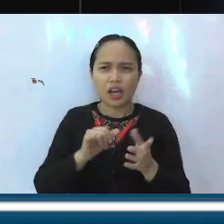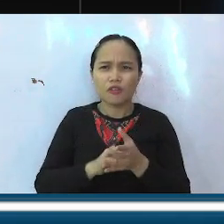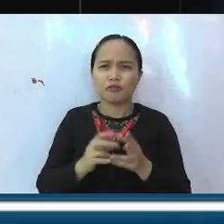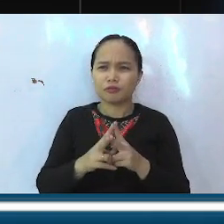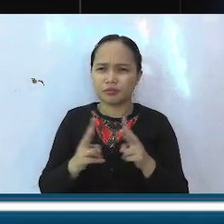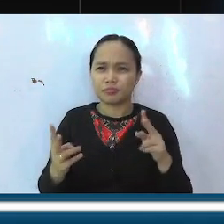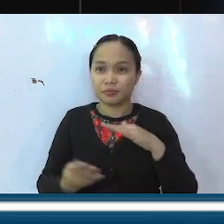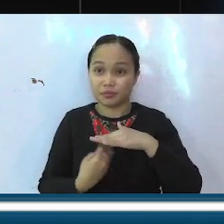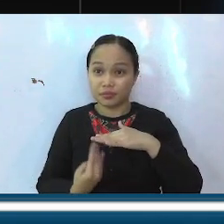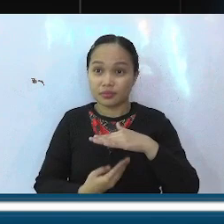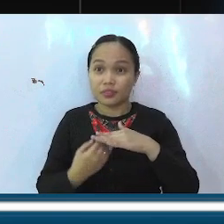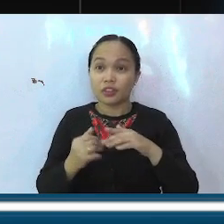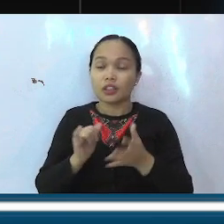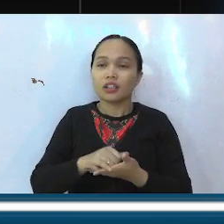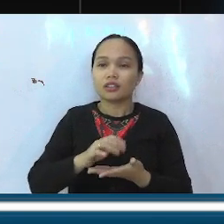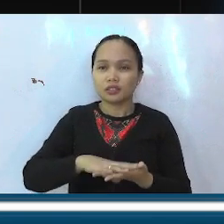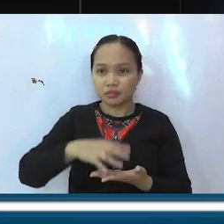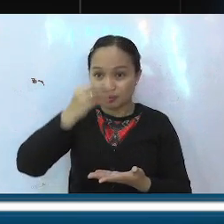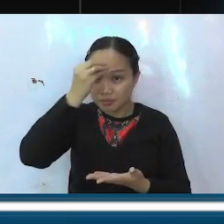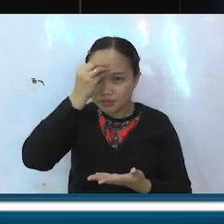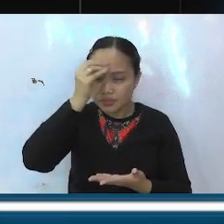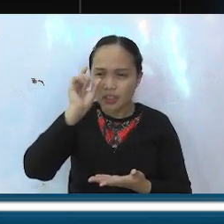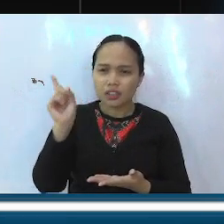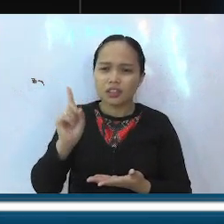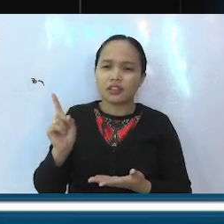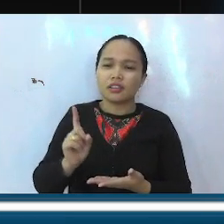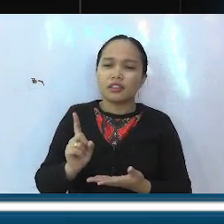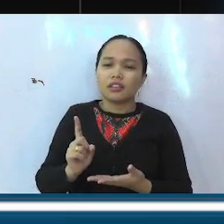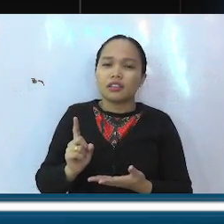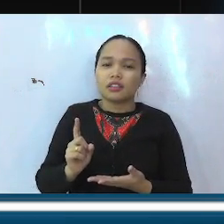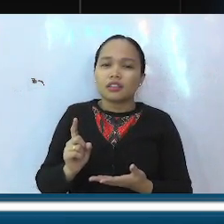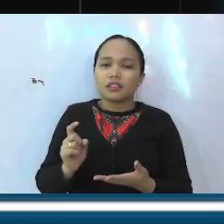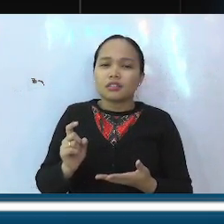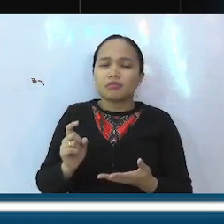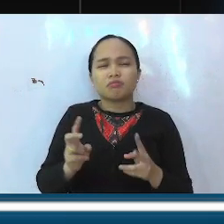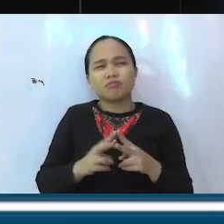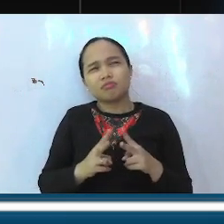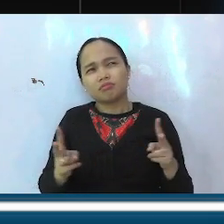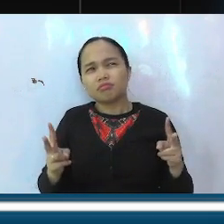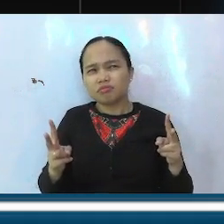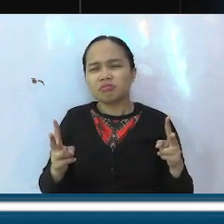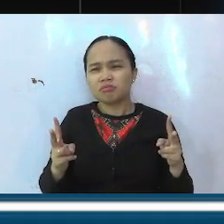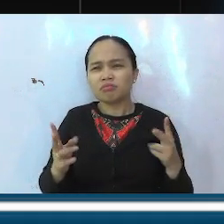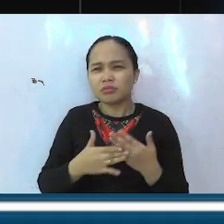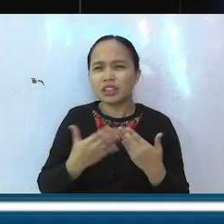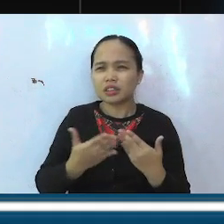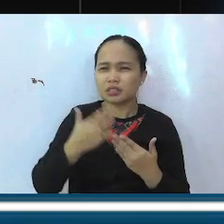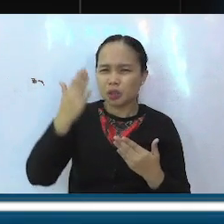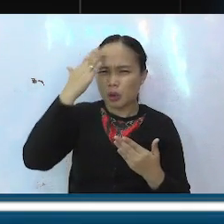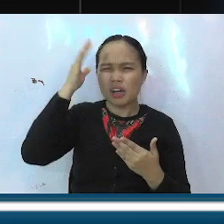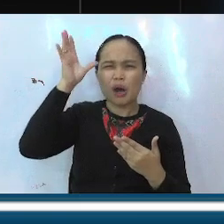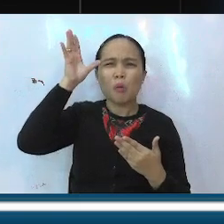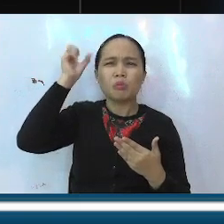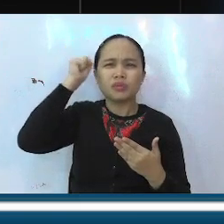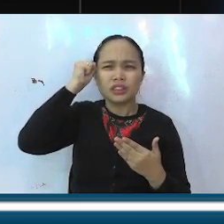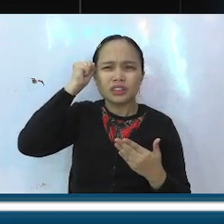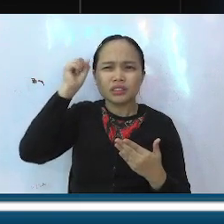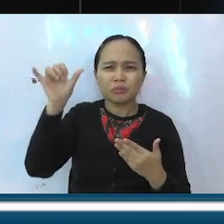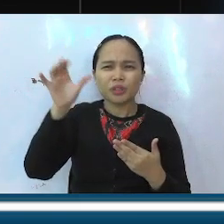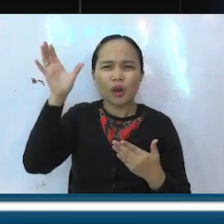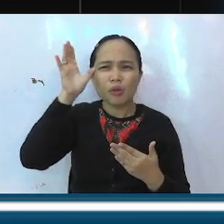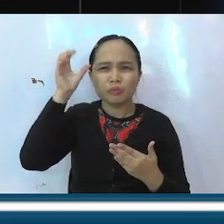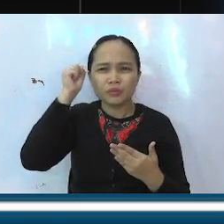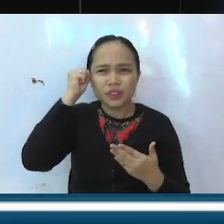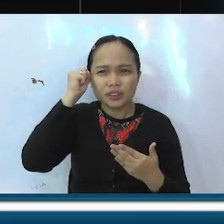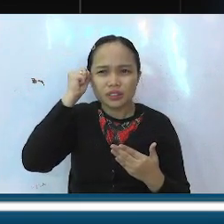know, it's very basic to know, and it's really practical to know, and you know, it's a common sense actually.